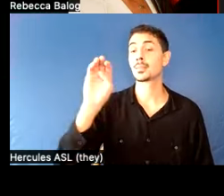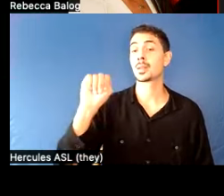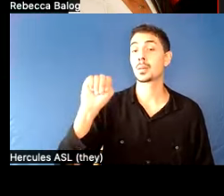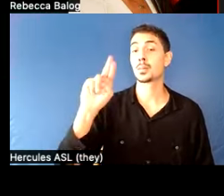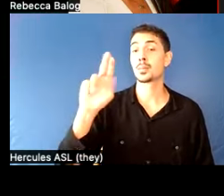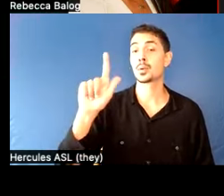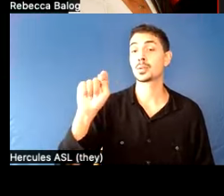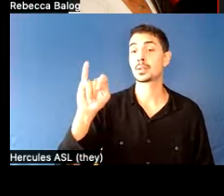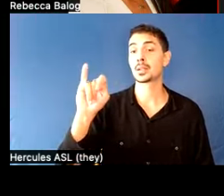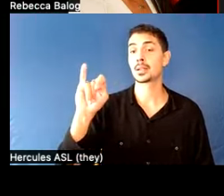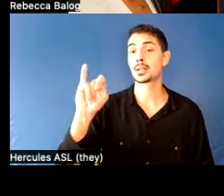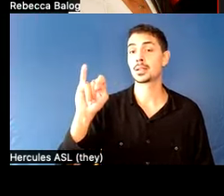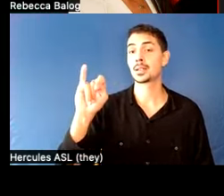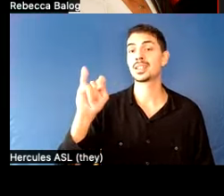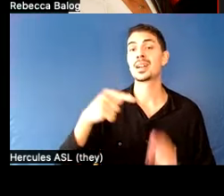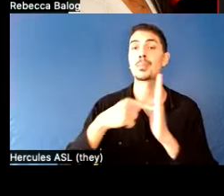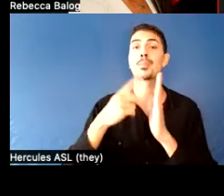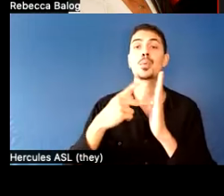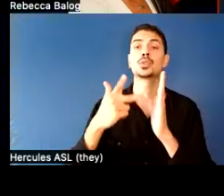Multi-generational living, yes.